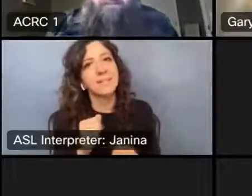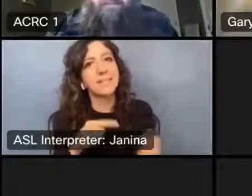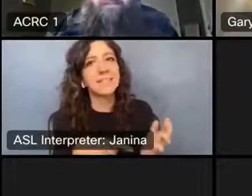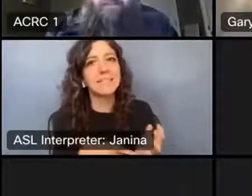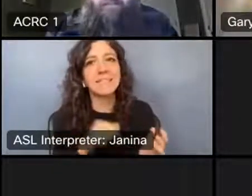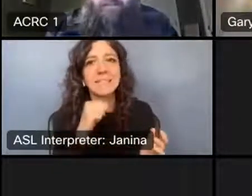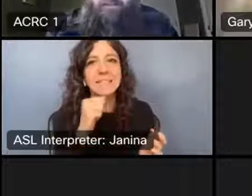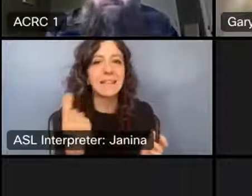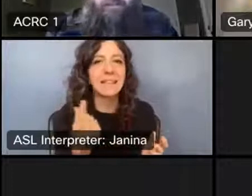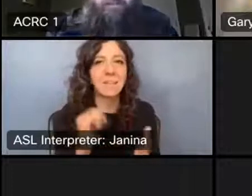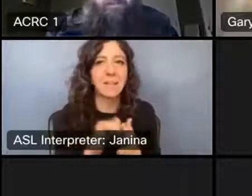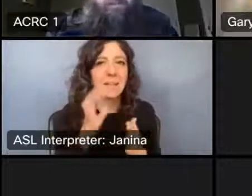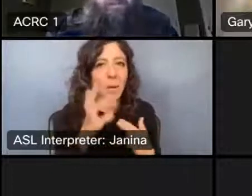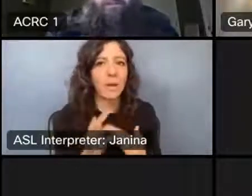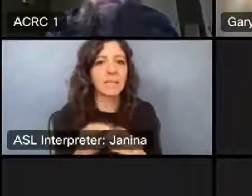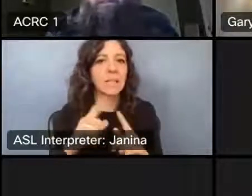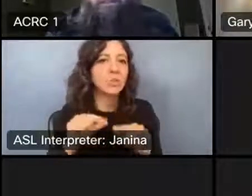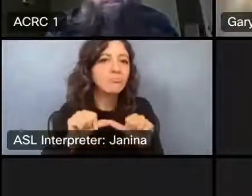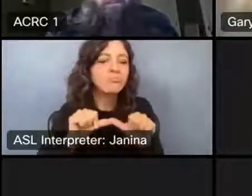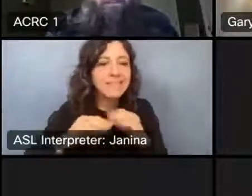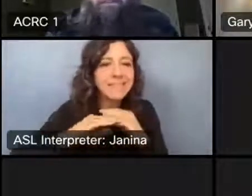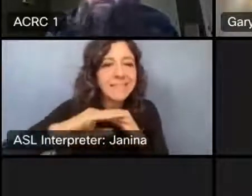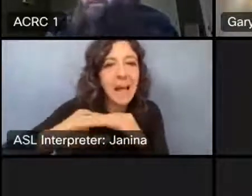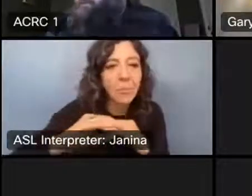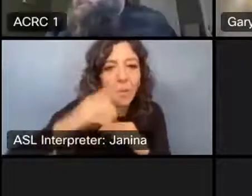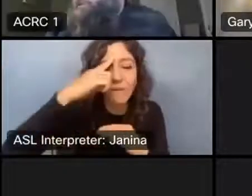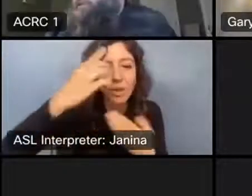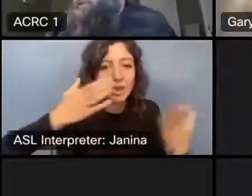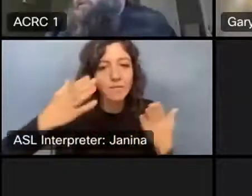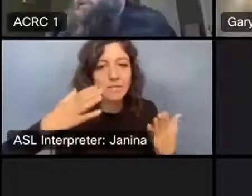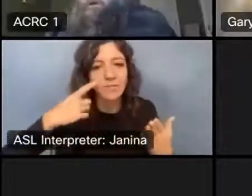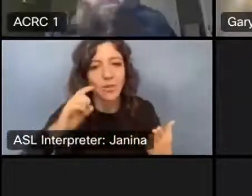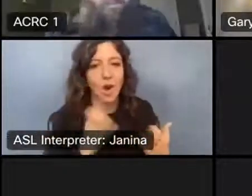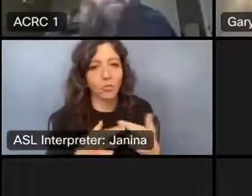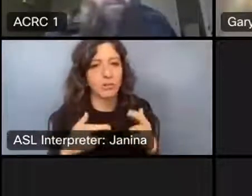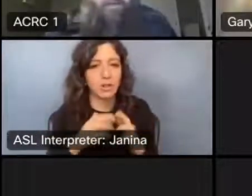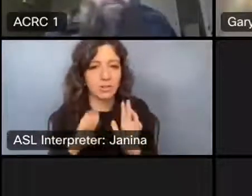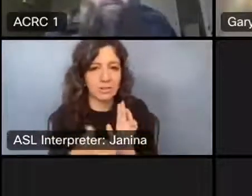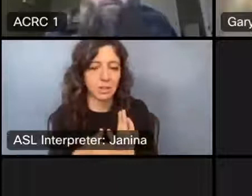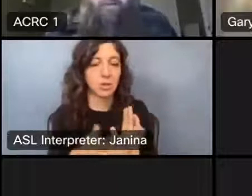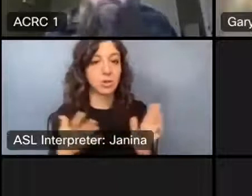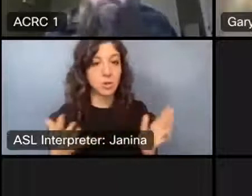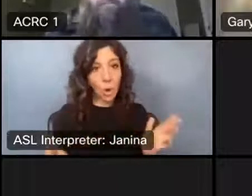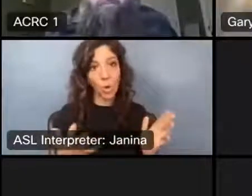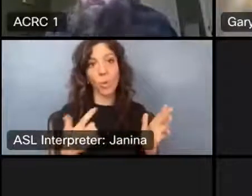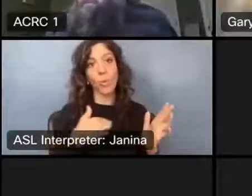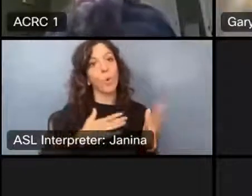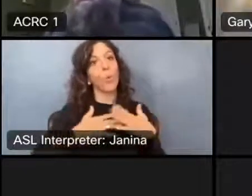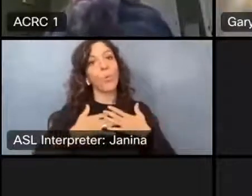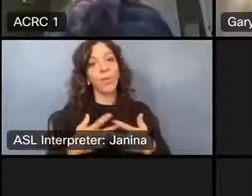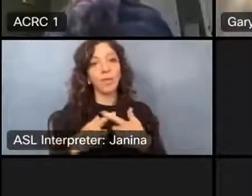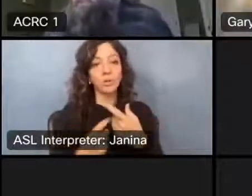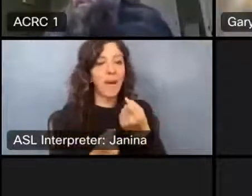that will lead to sustainability as it relates to these services for our regional centers. So certainly always willing to help advocate for